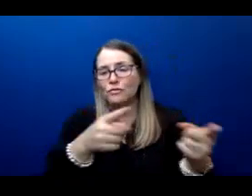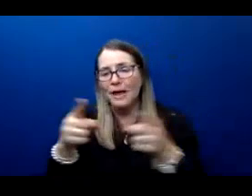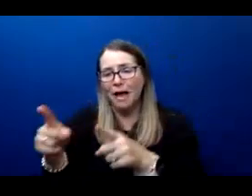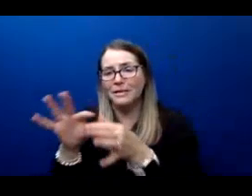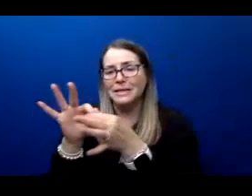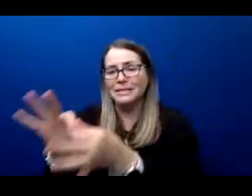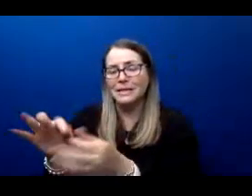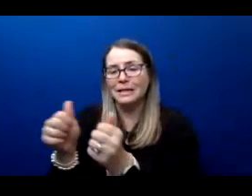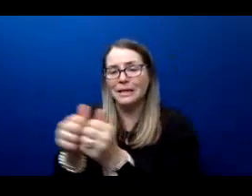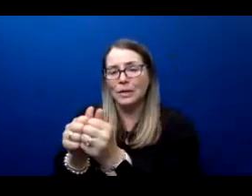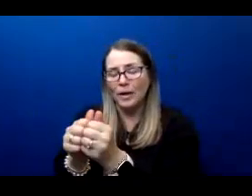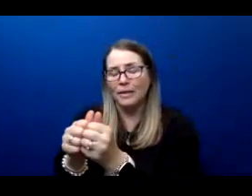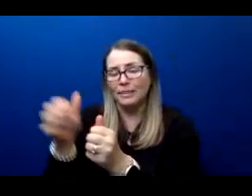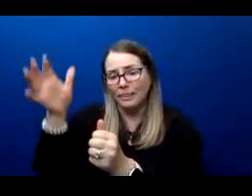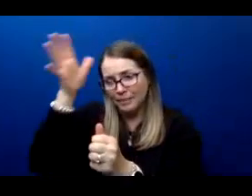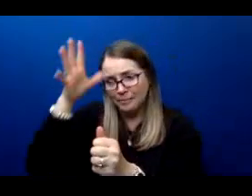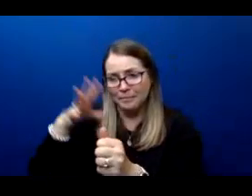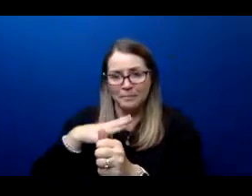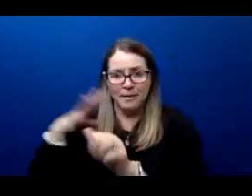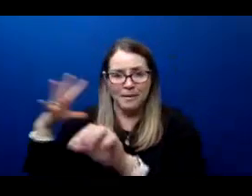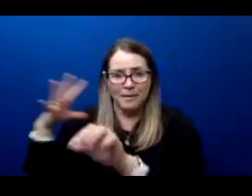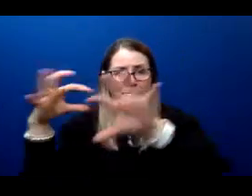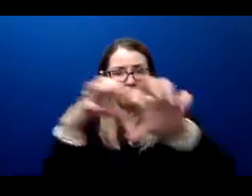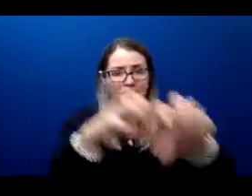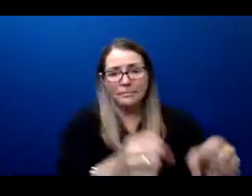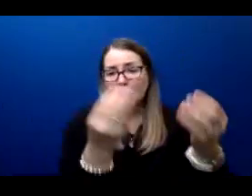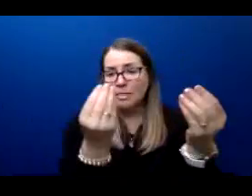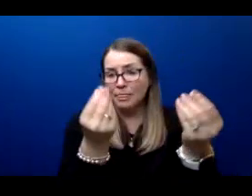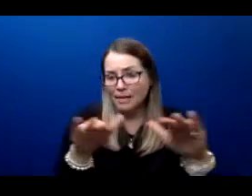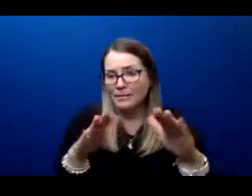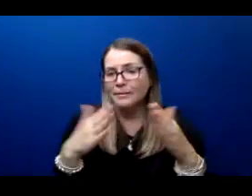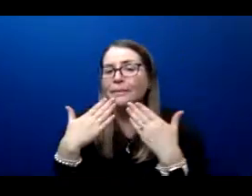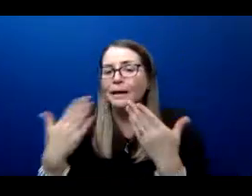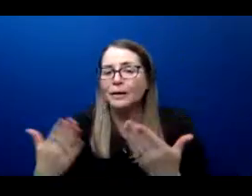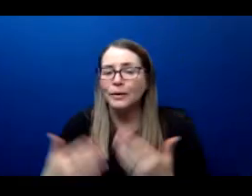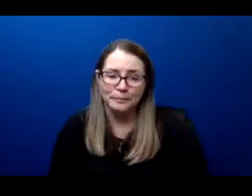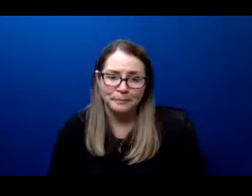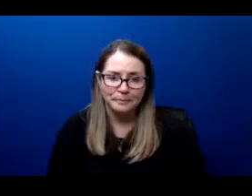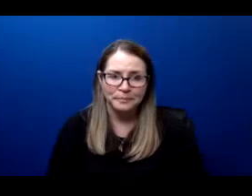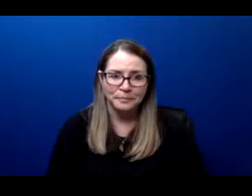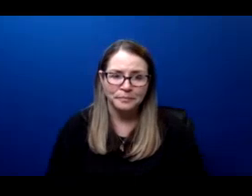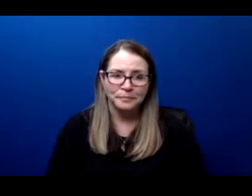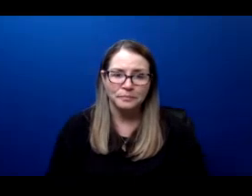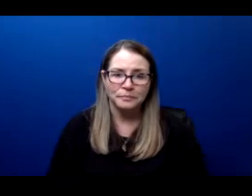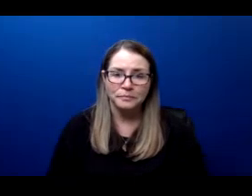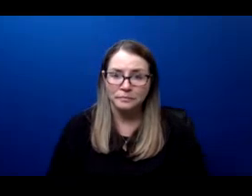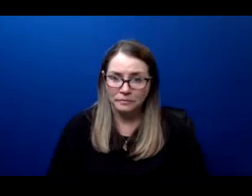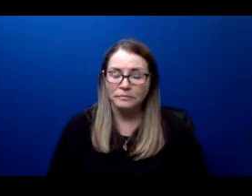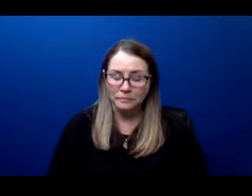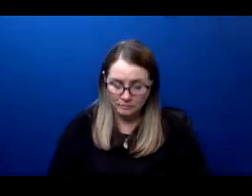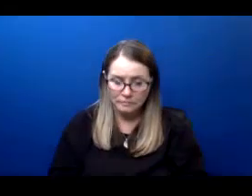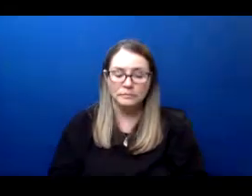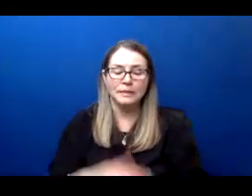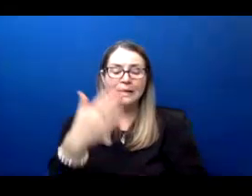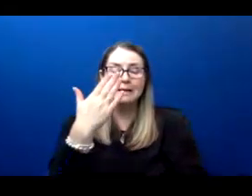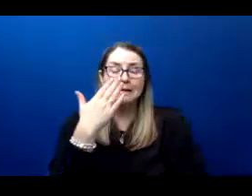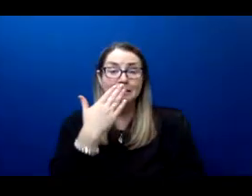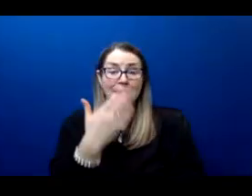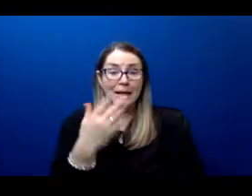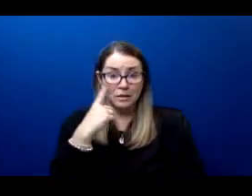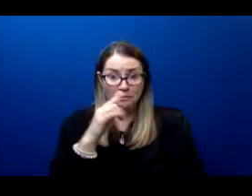of colonialism. Thank you. Thank you so much for the land acknowledgement this morning, Ms. Tiara